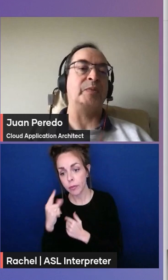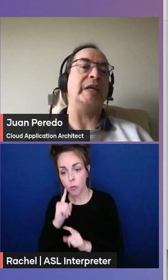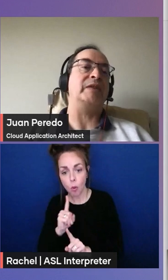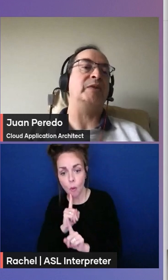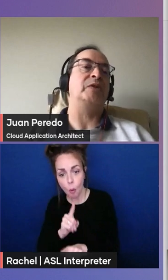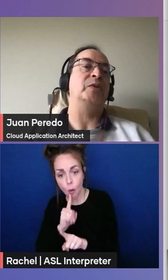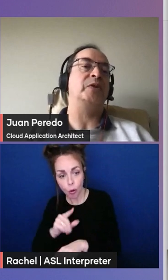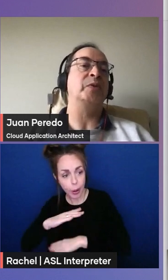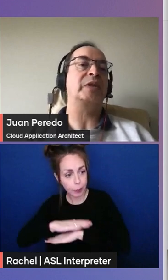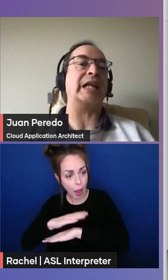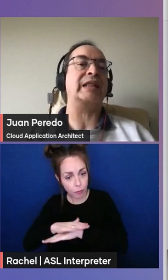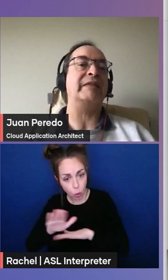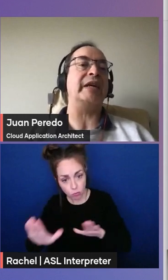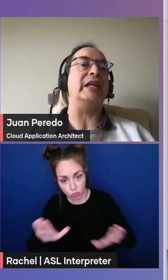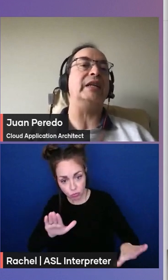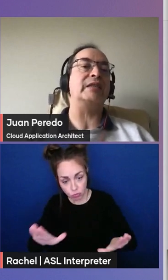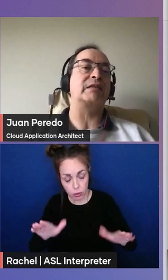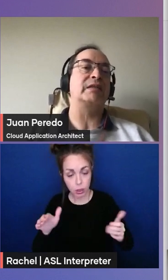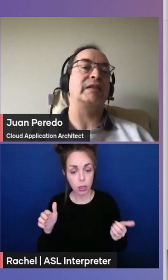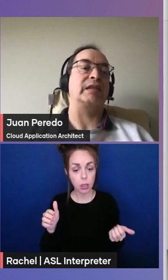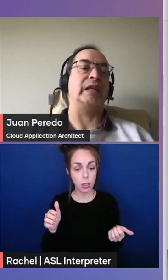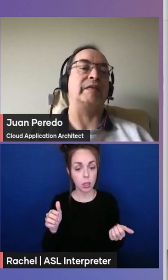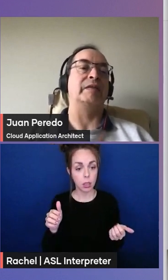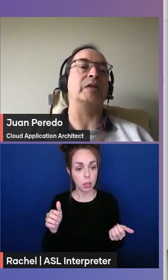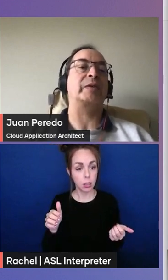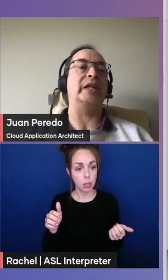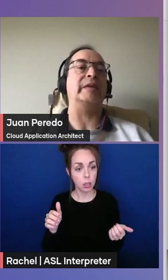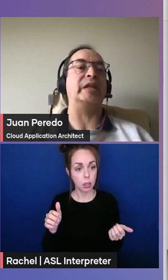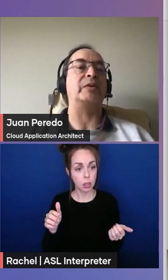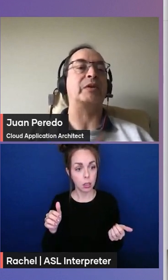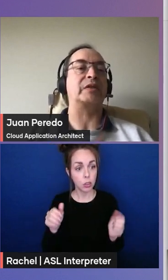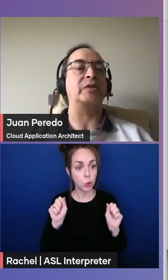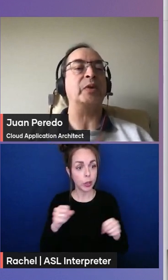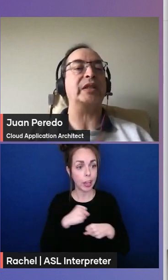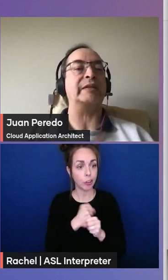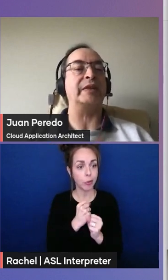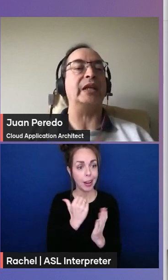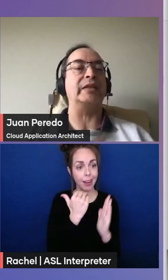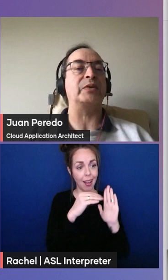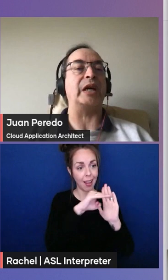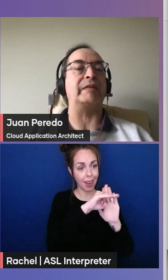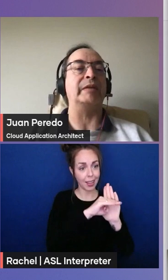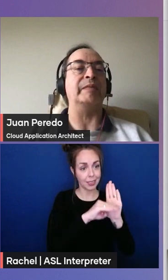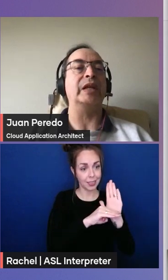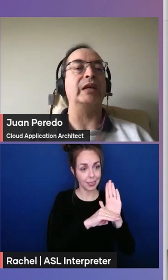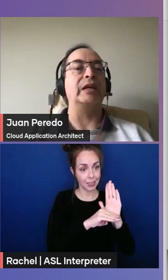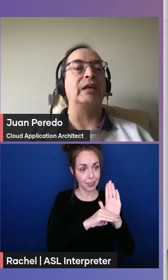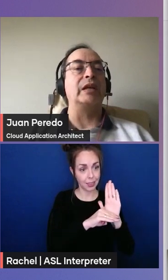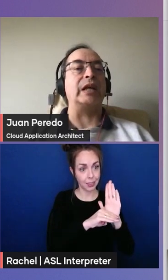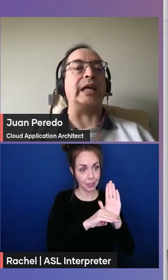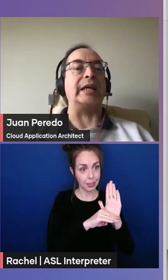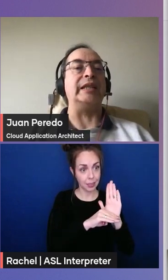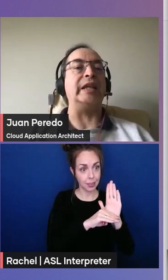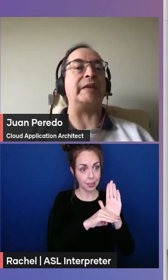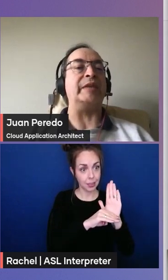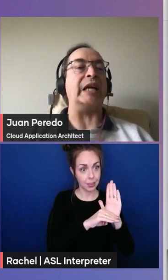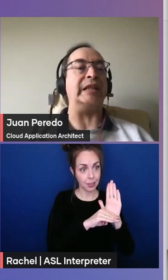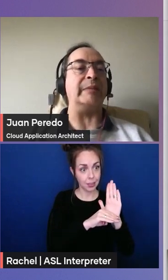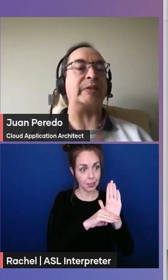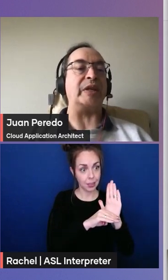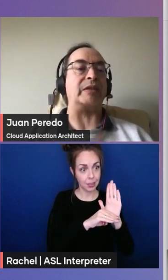You would at the very least, if not creating them into clusters, you want at very least to have them in